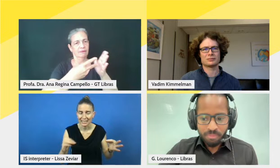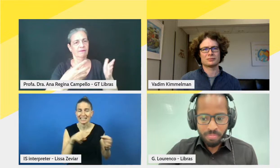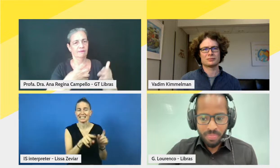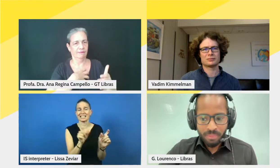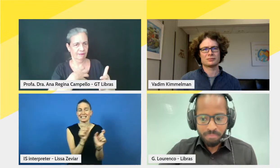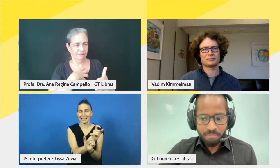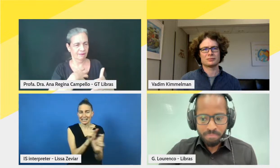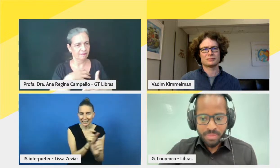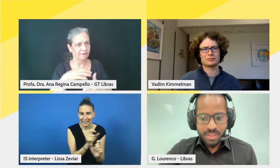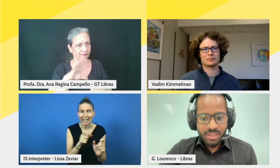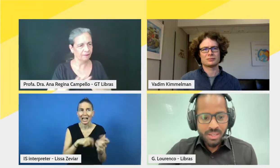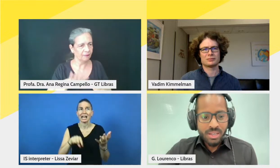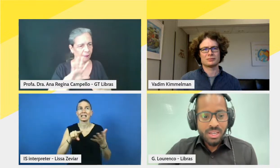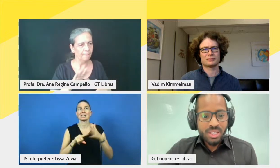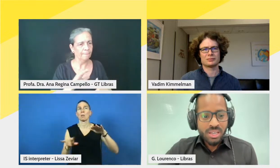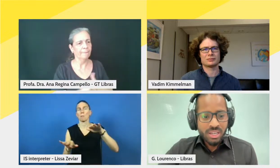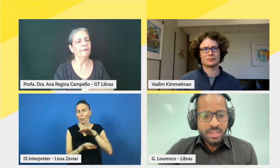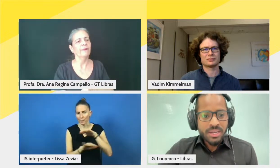pragmatics.